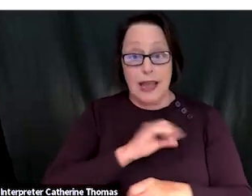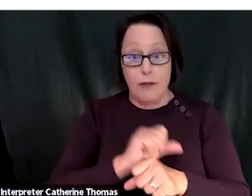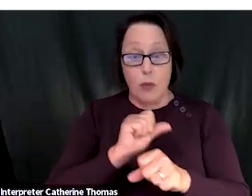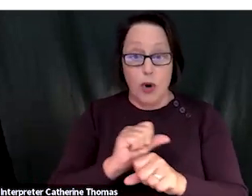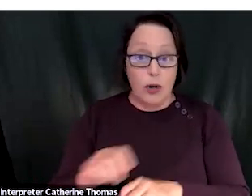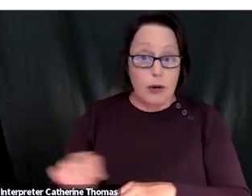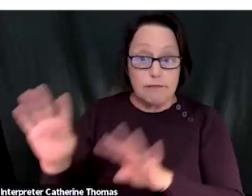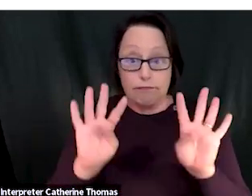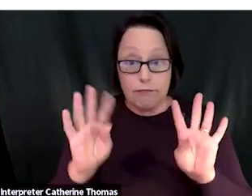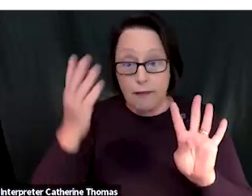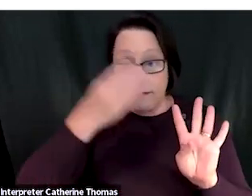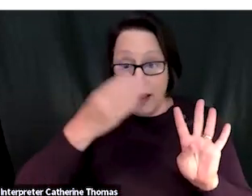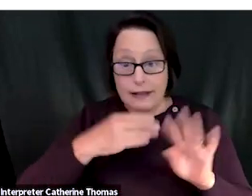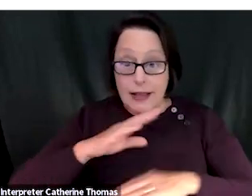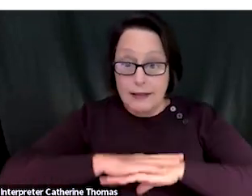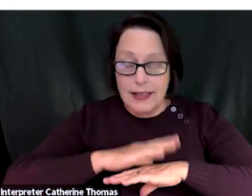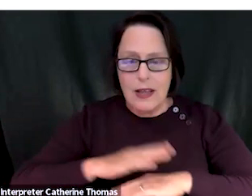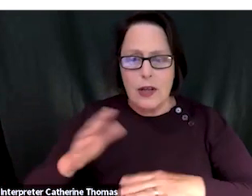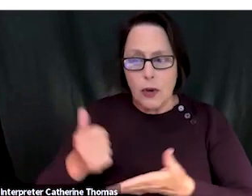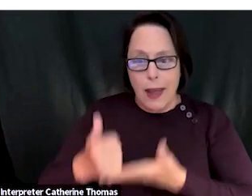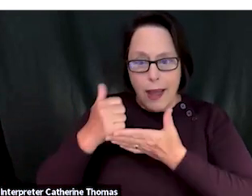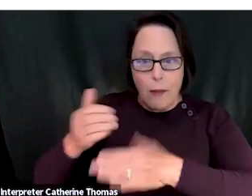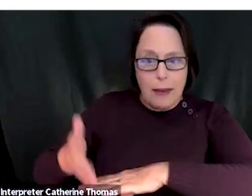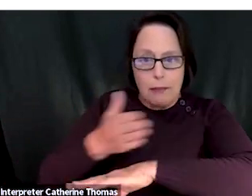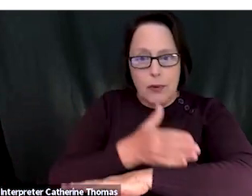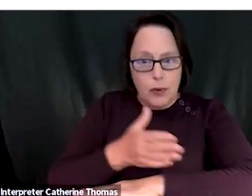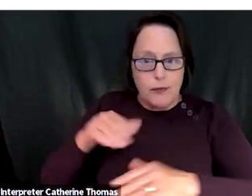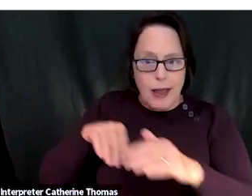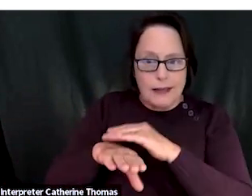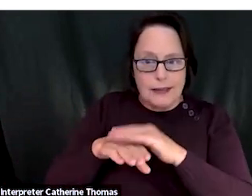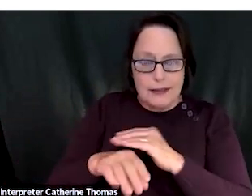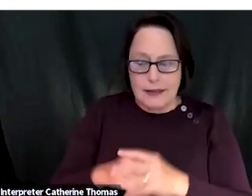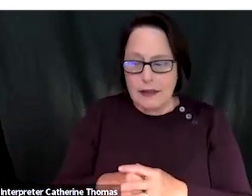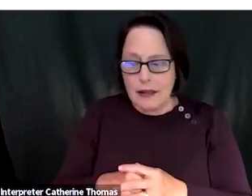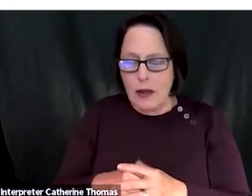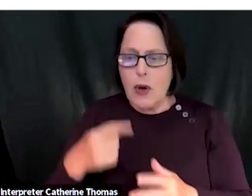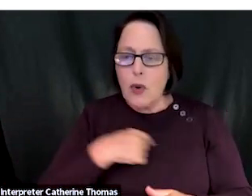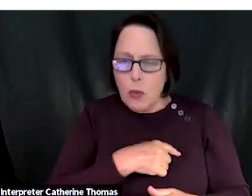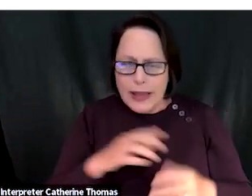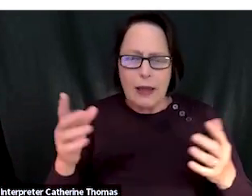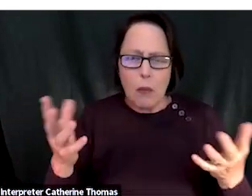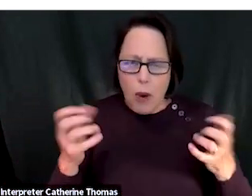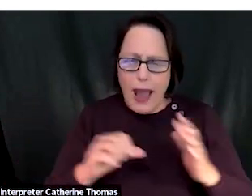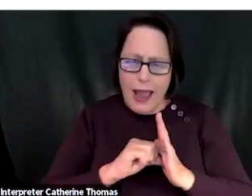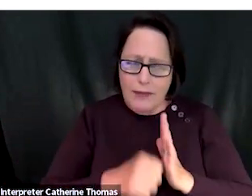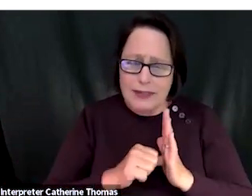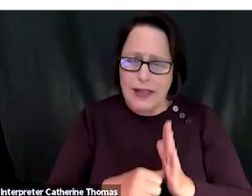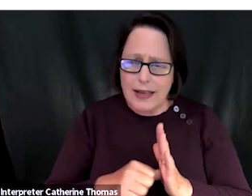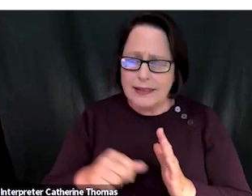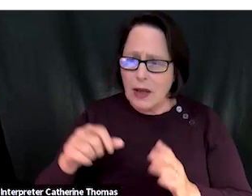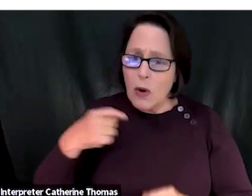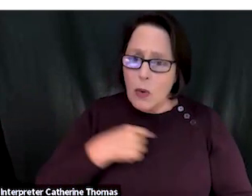drive improvements. An emphasis of our team is understanding the